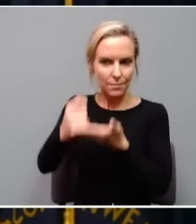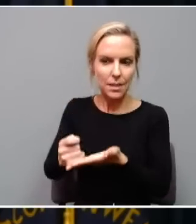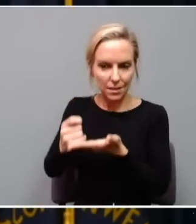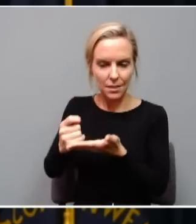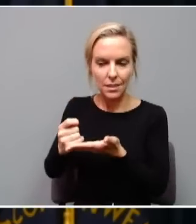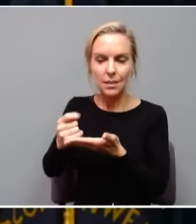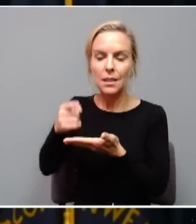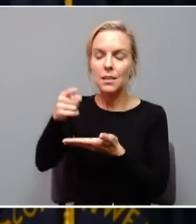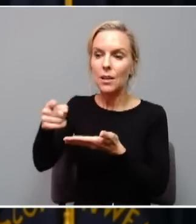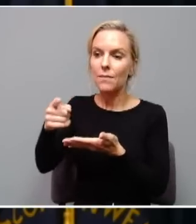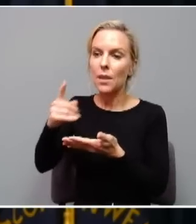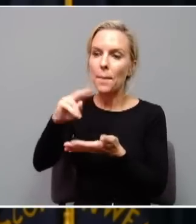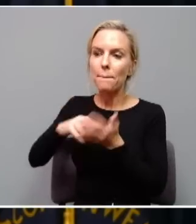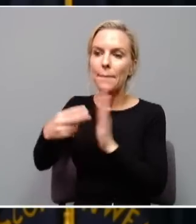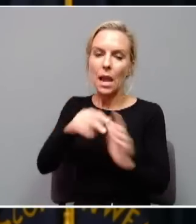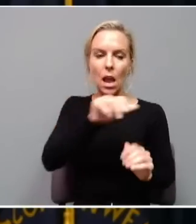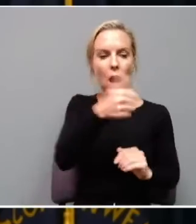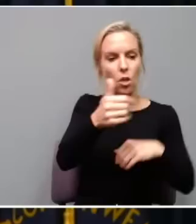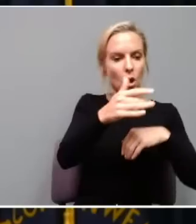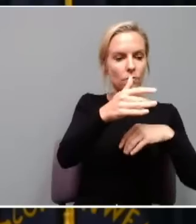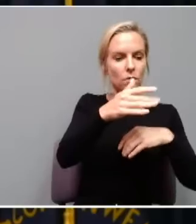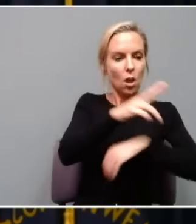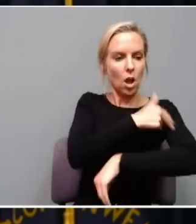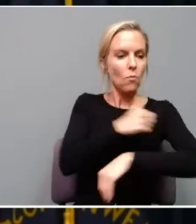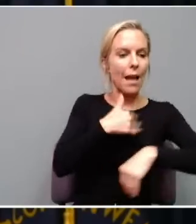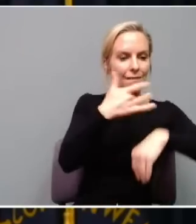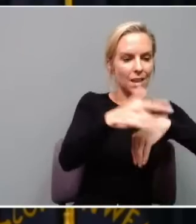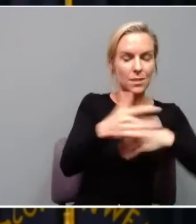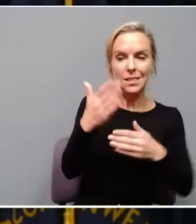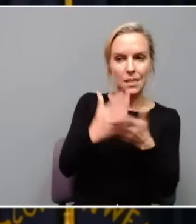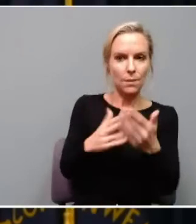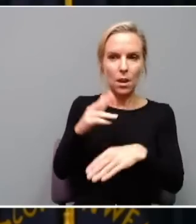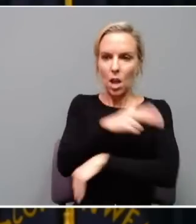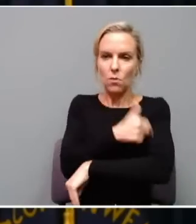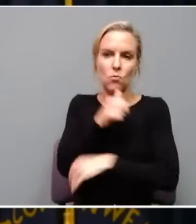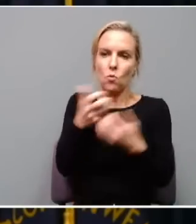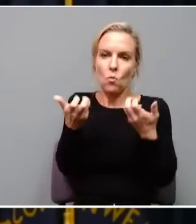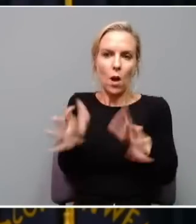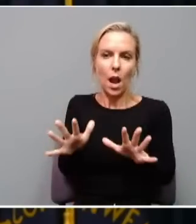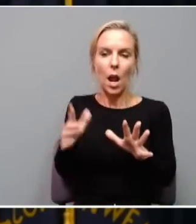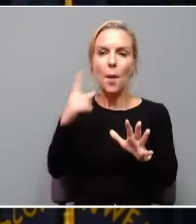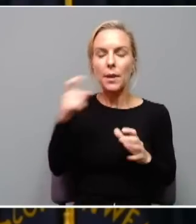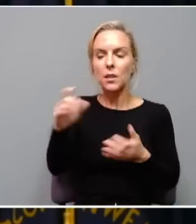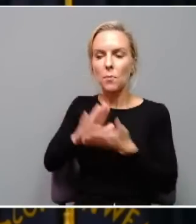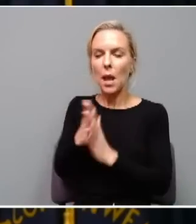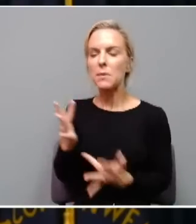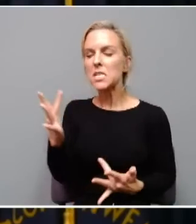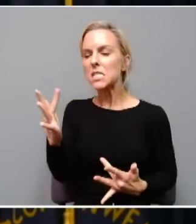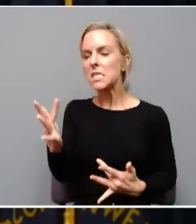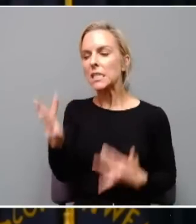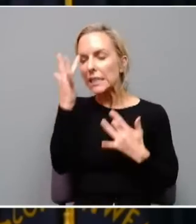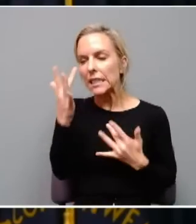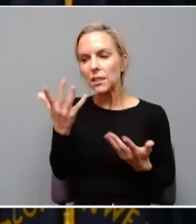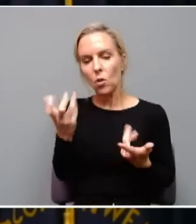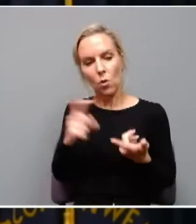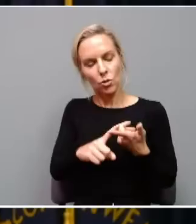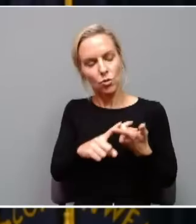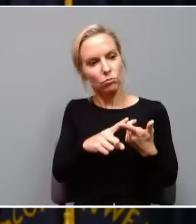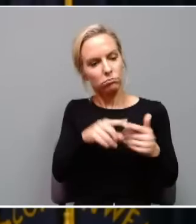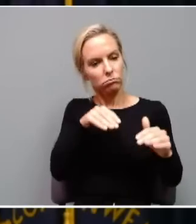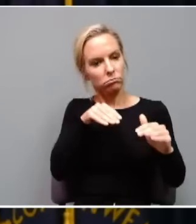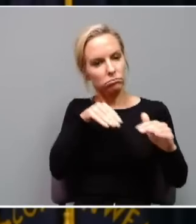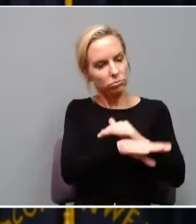hospitals. But there's a lot of hospitals that don't want to do that because folks come in really sick and they want to be able to treat them there. But I think that there